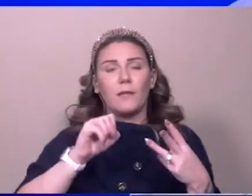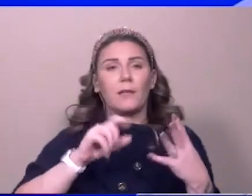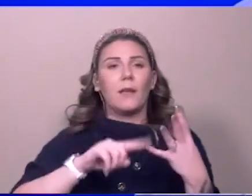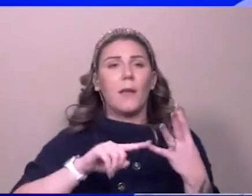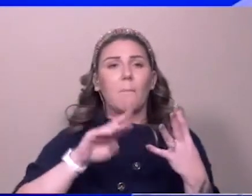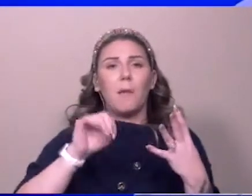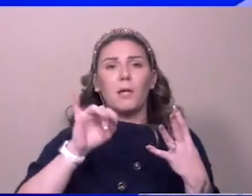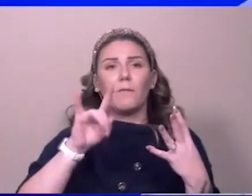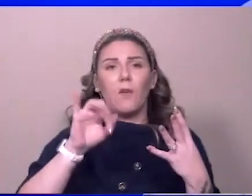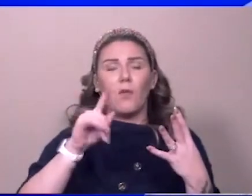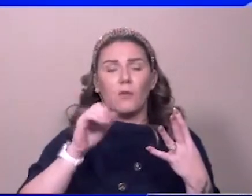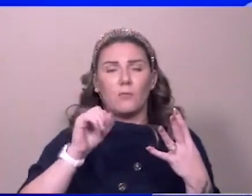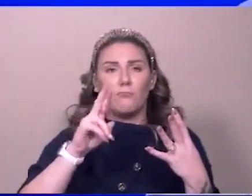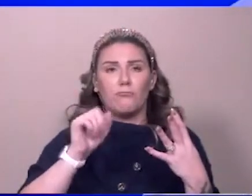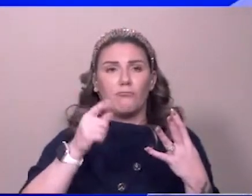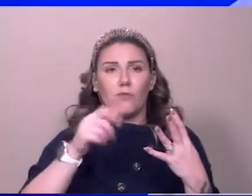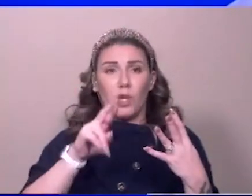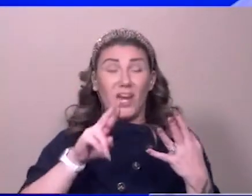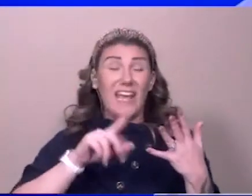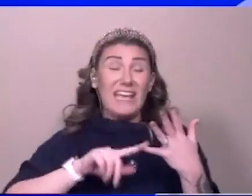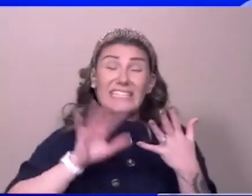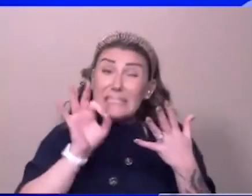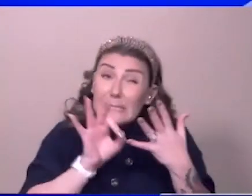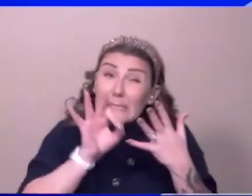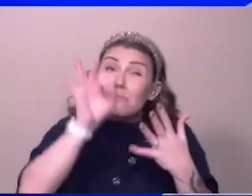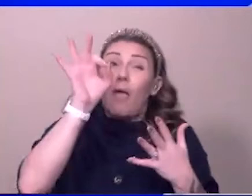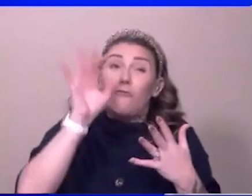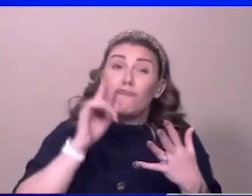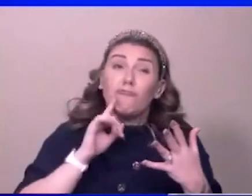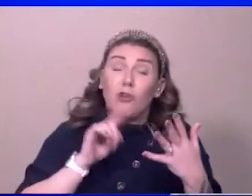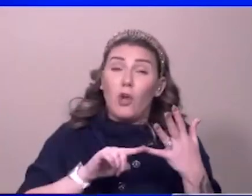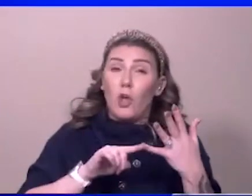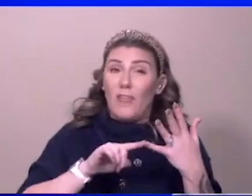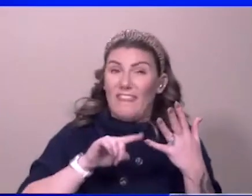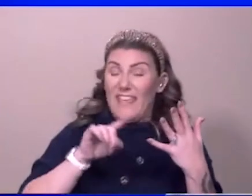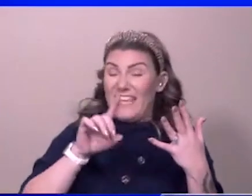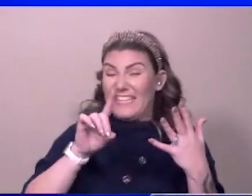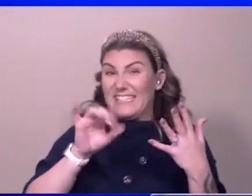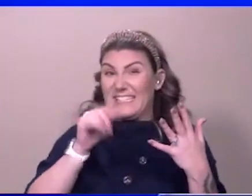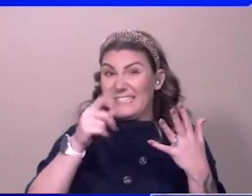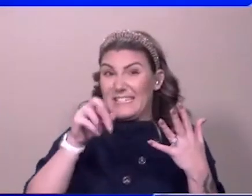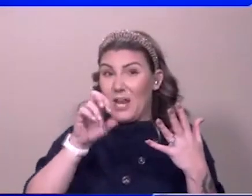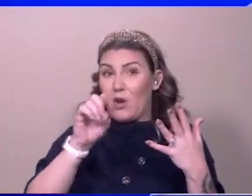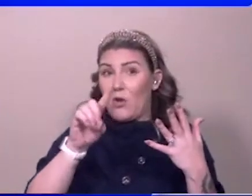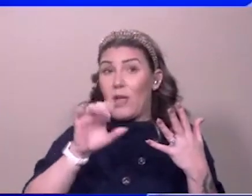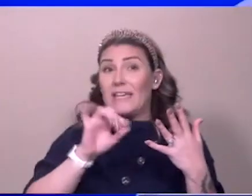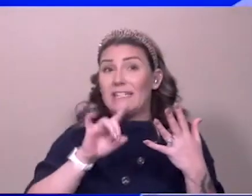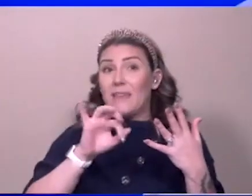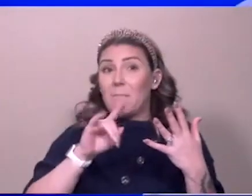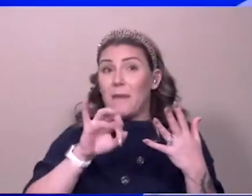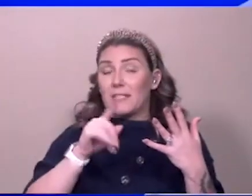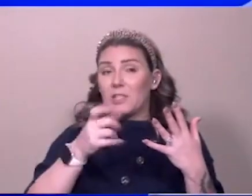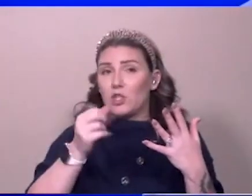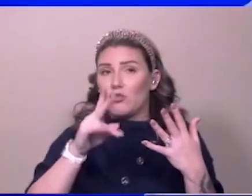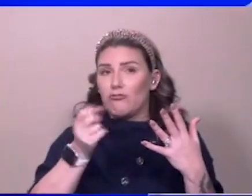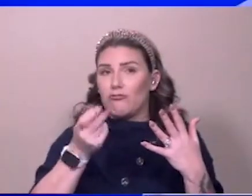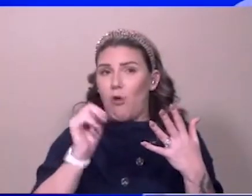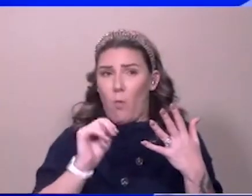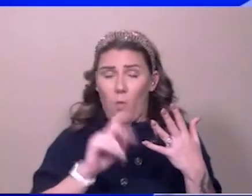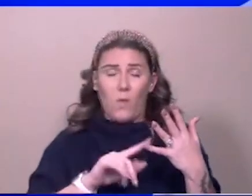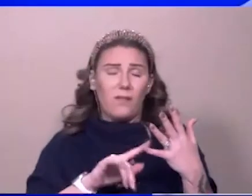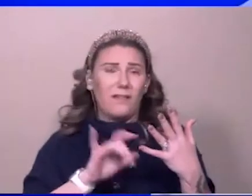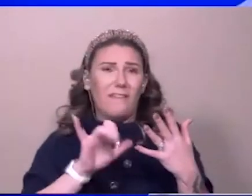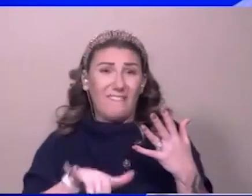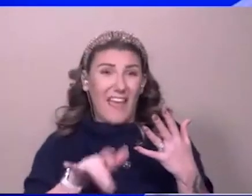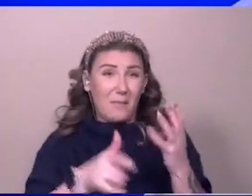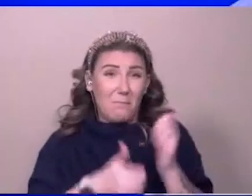then in special circumstances, that corticosteroid dexamethasone. So we are really trying to be consistent with this main body and